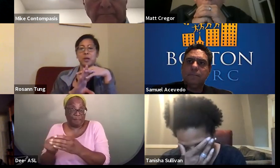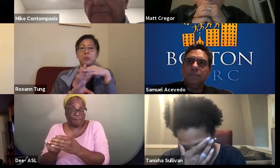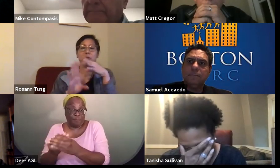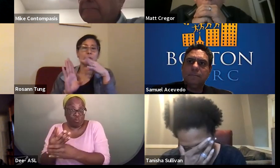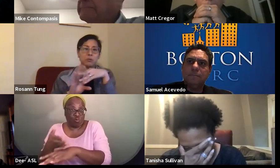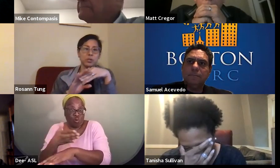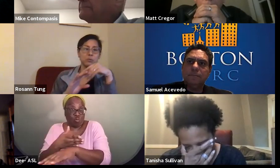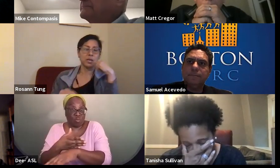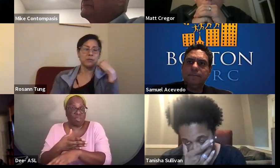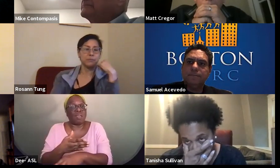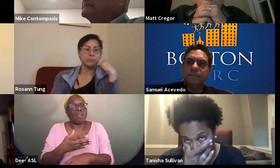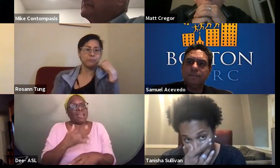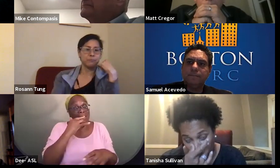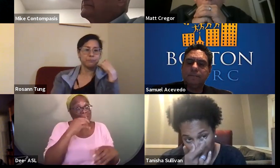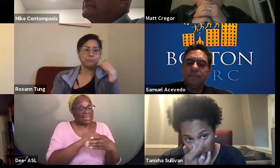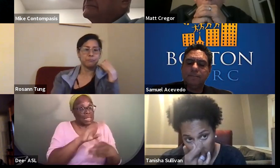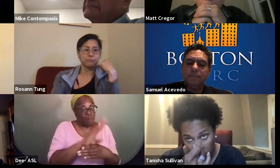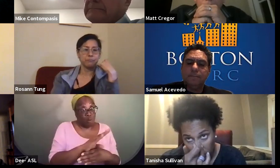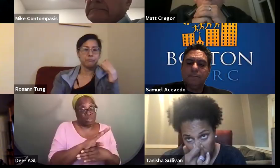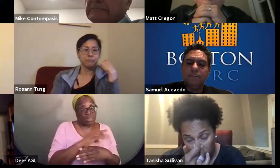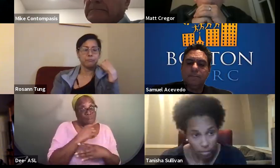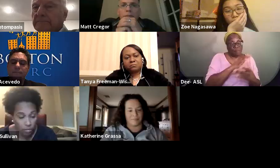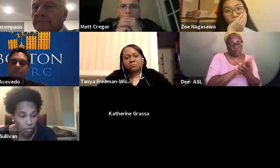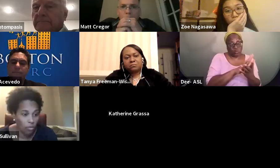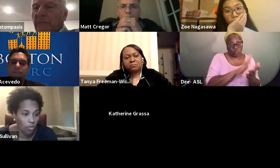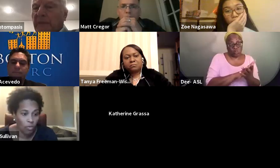MCAS or MAP growth or GPA.